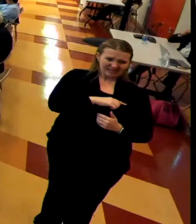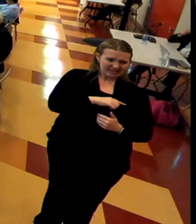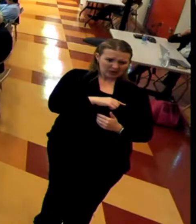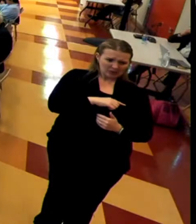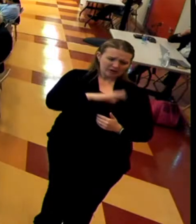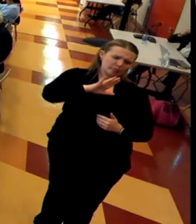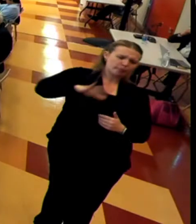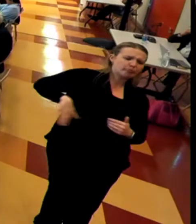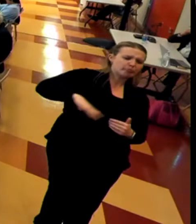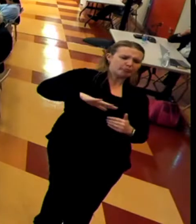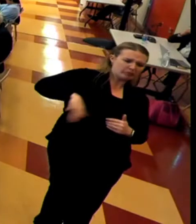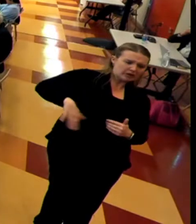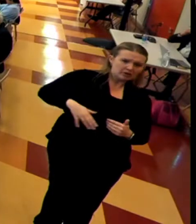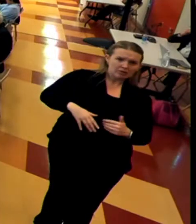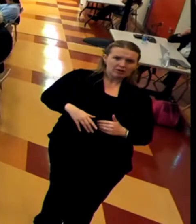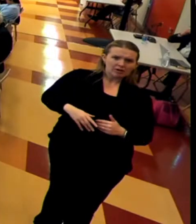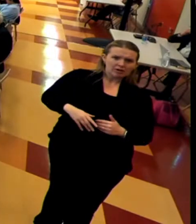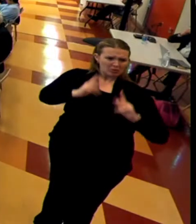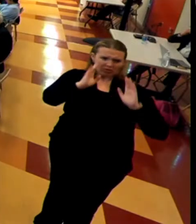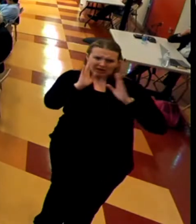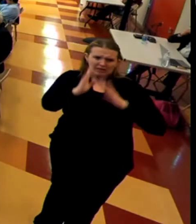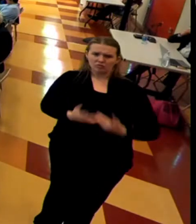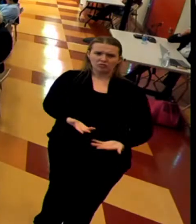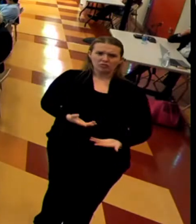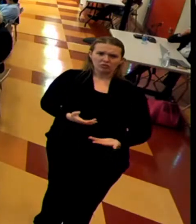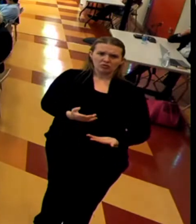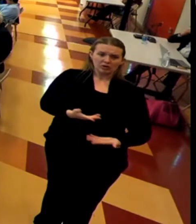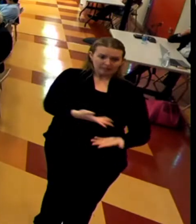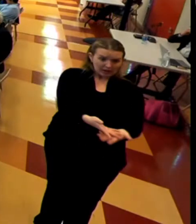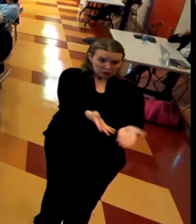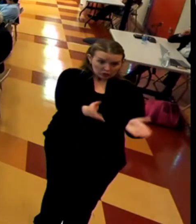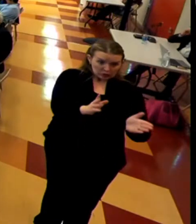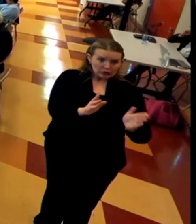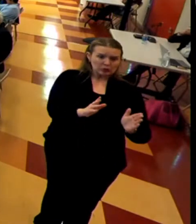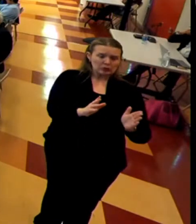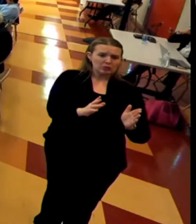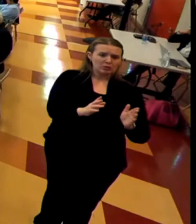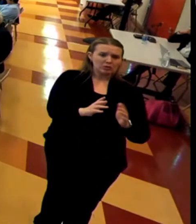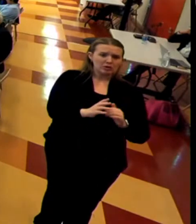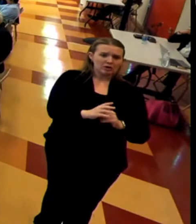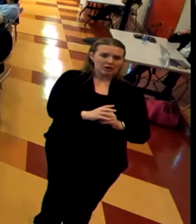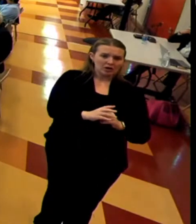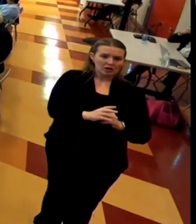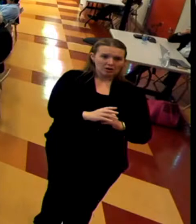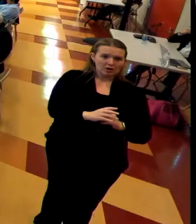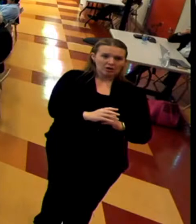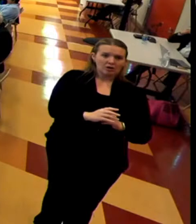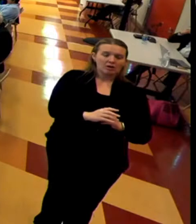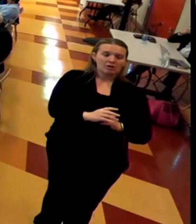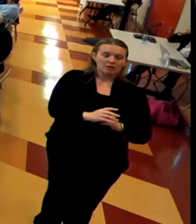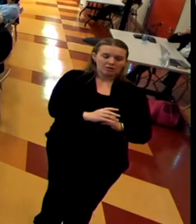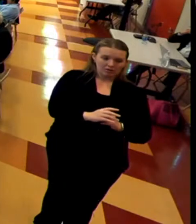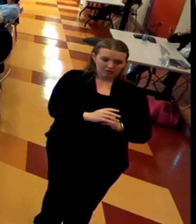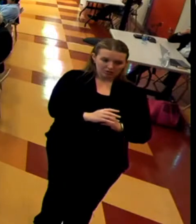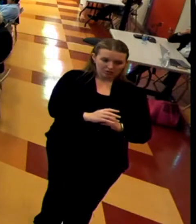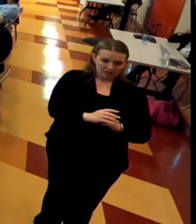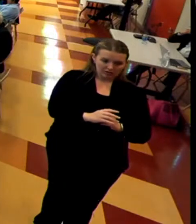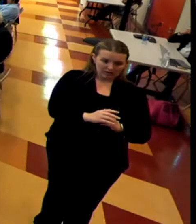city. Nobody listens to us. By you extending the boundaries